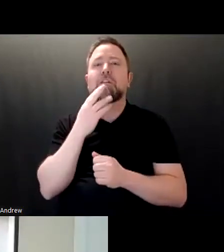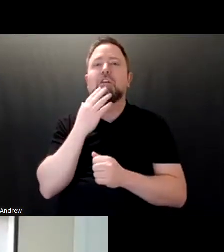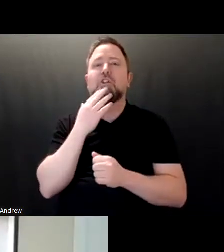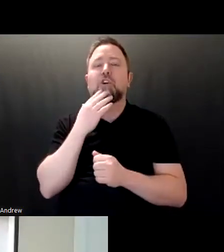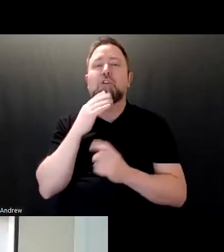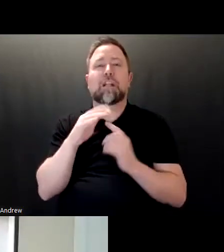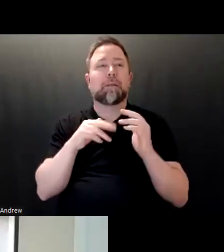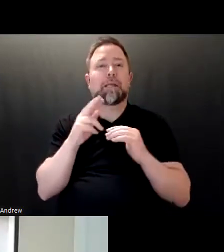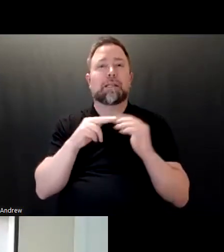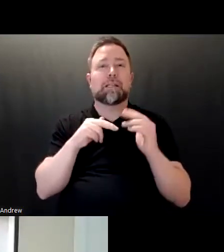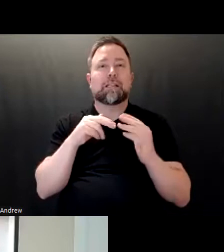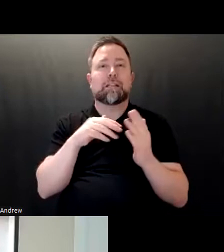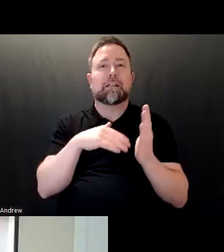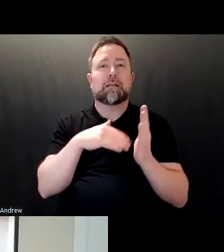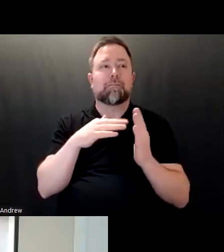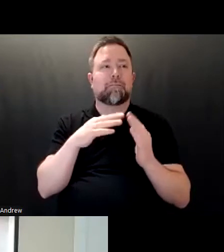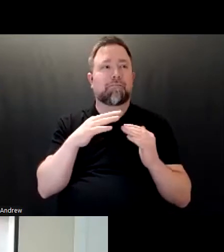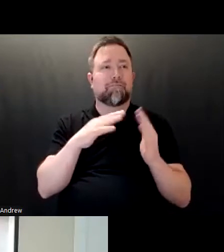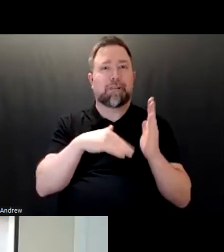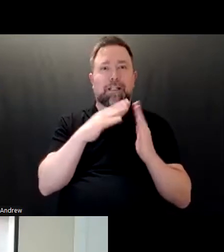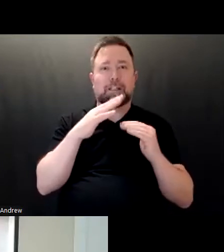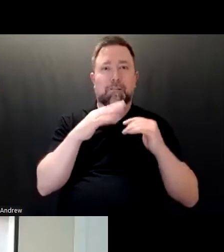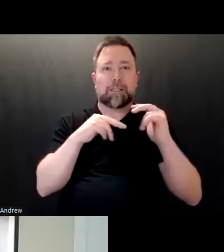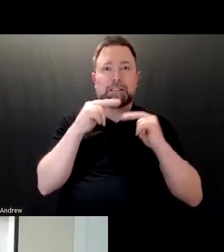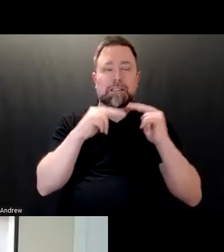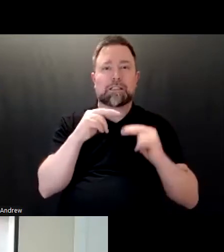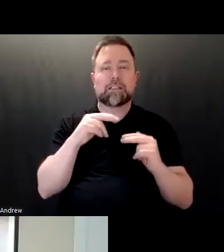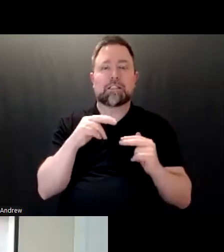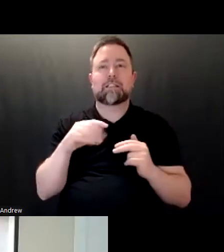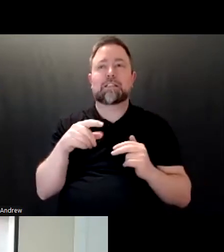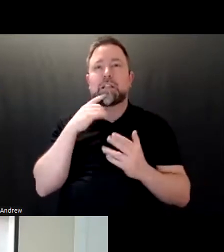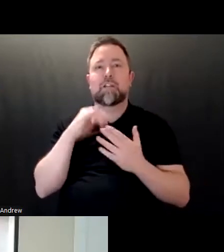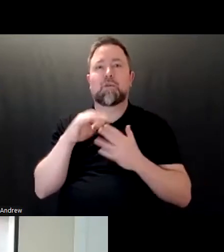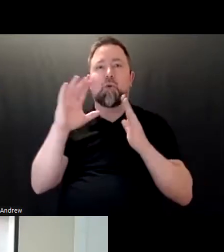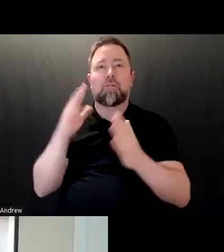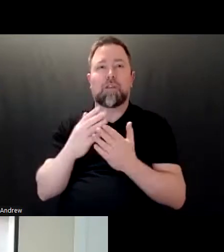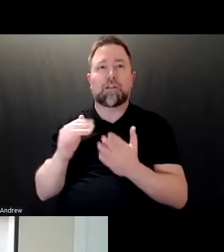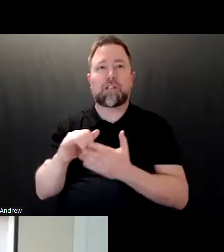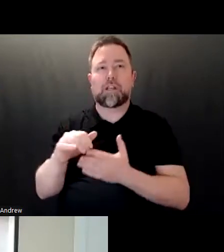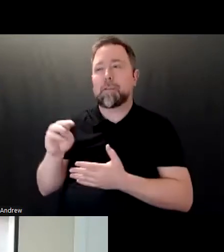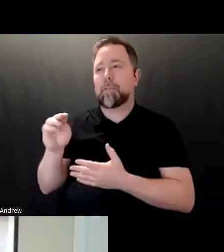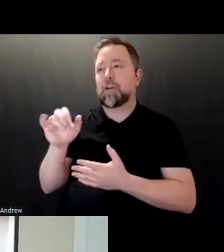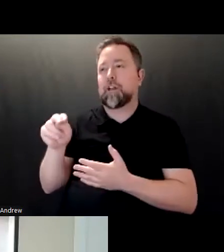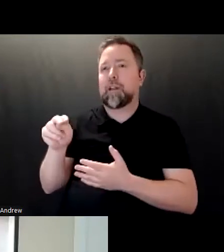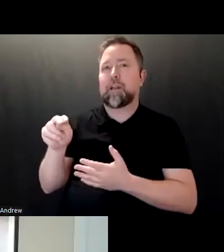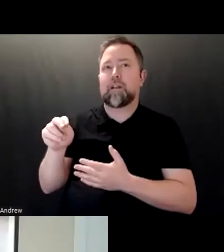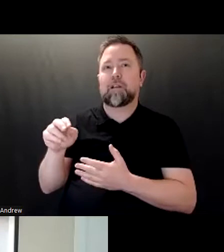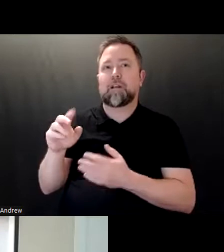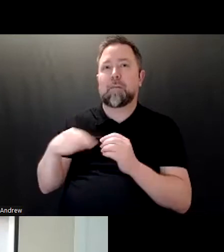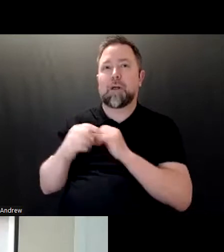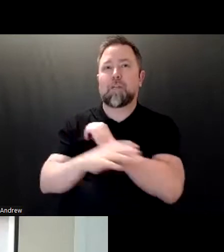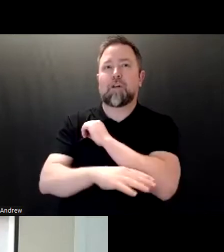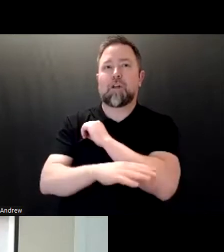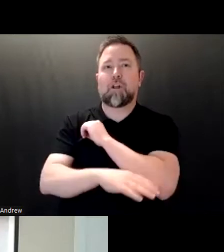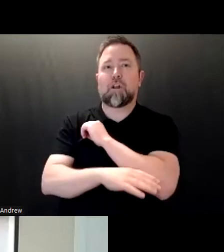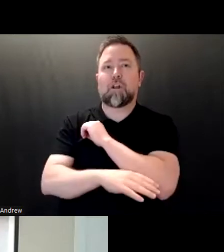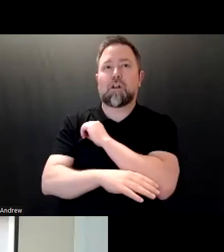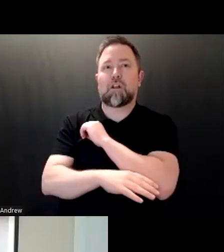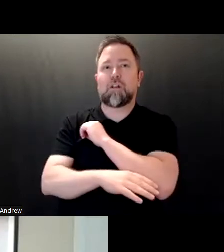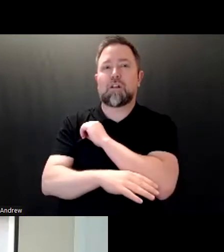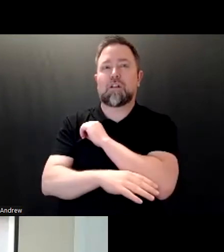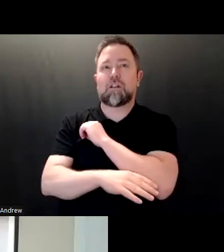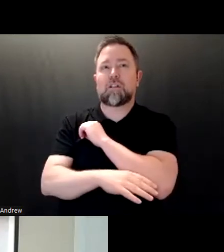was presented as it was when Esherick lived and worked here. We have changed very little except for the flow of traffic,